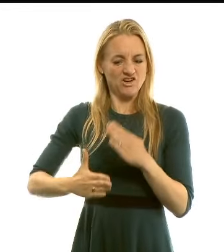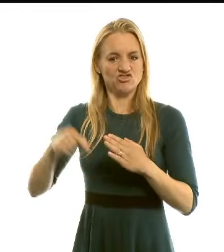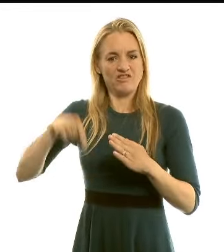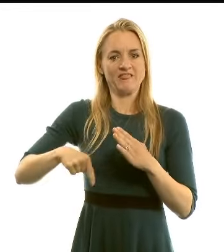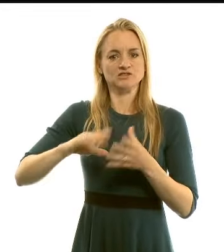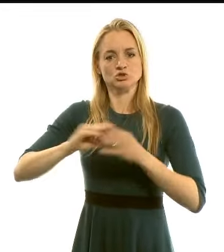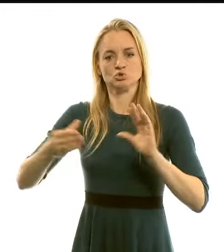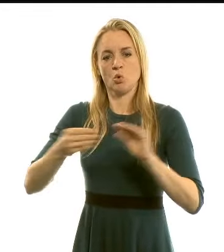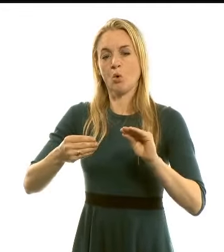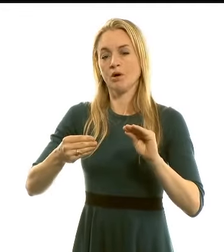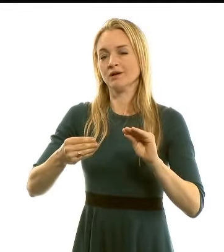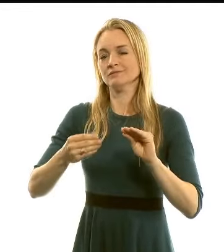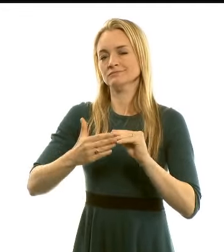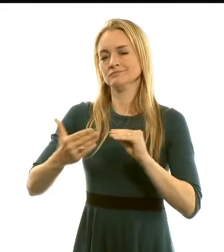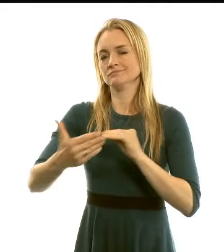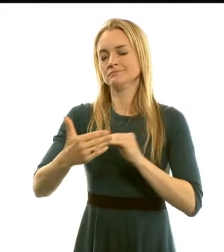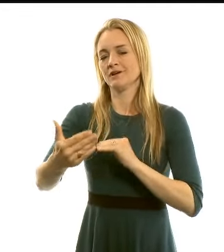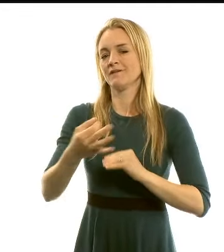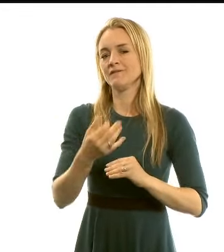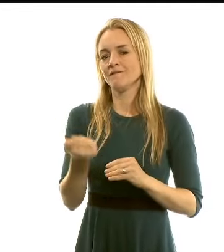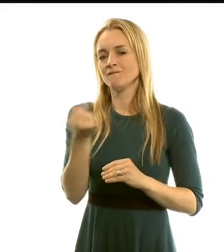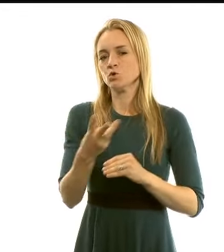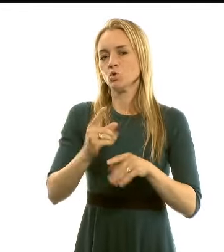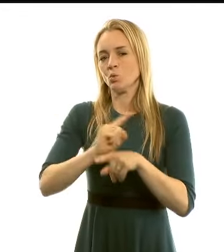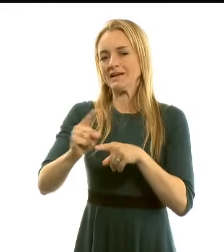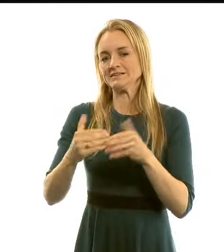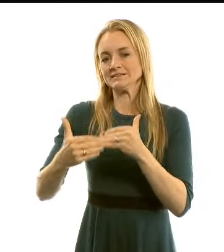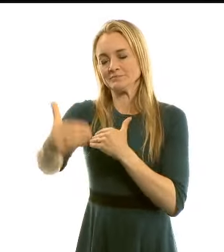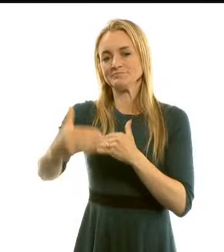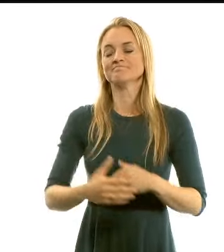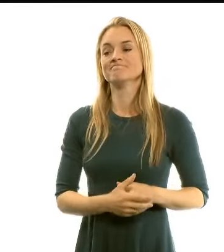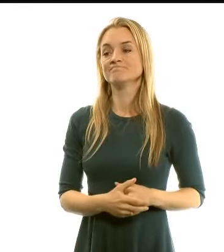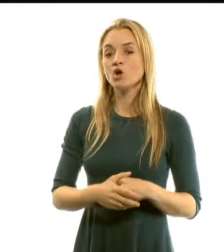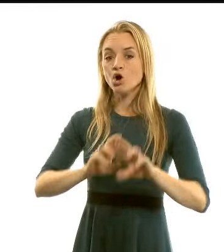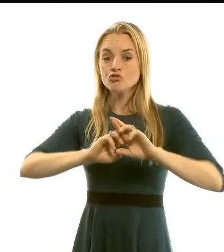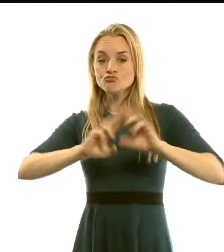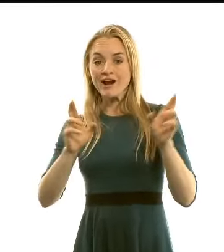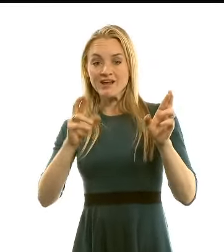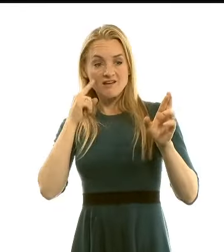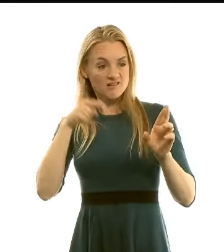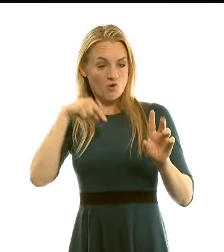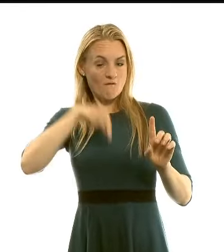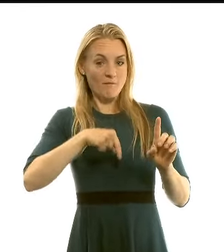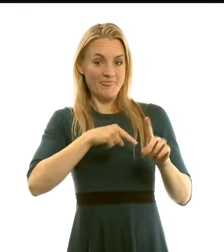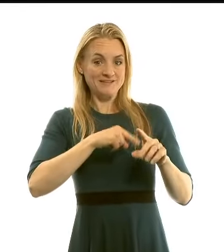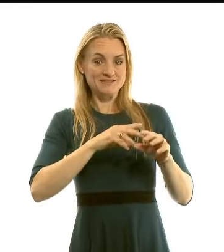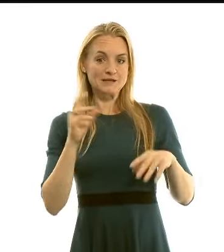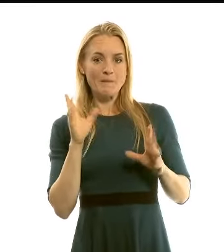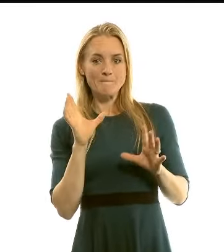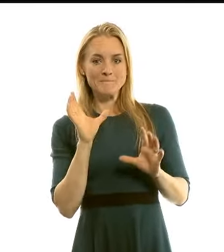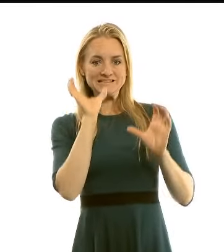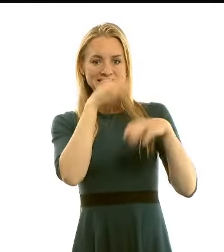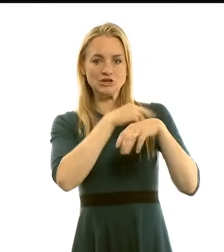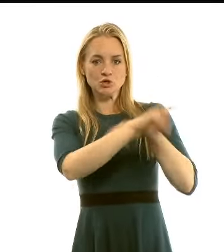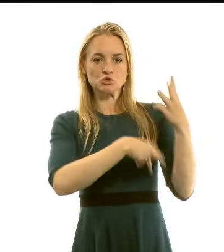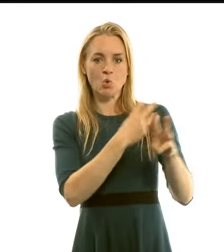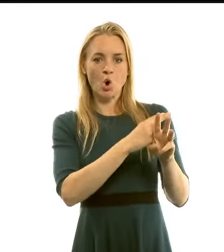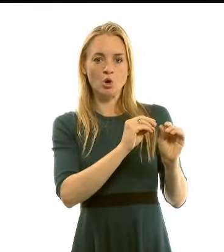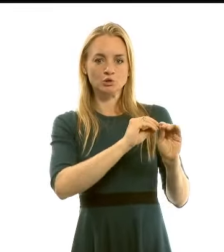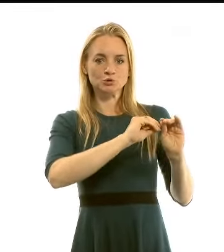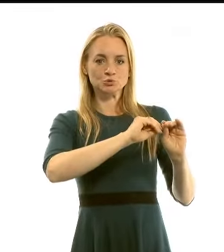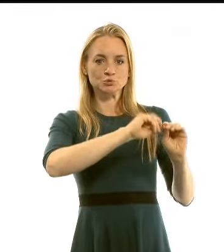weeks. Okay, Joel, are you ready to travel from one mysterious world to another? Well, yes, I Yeah? will travel there right now, yeah.